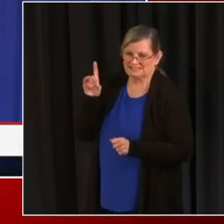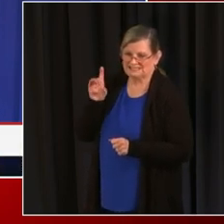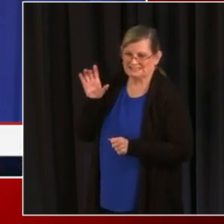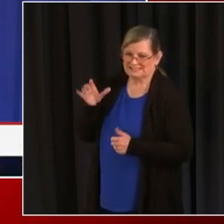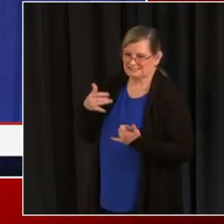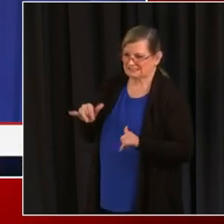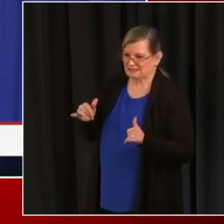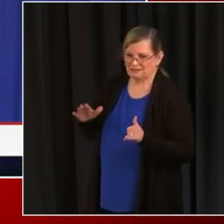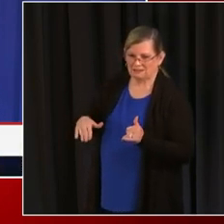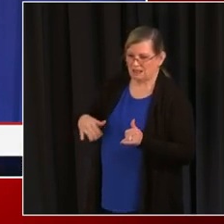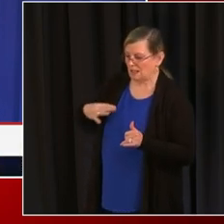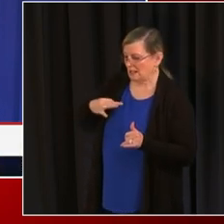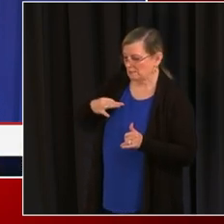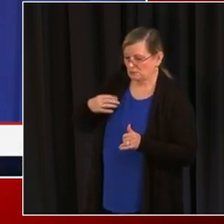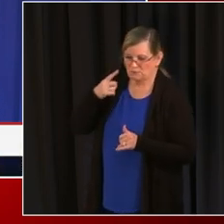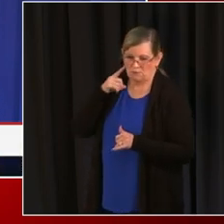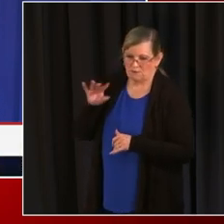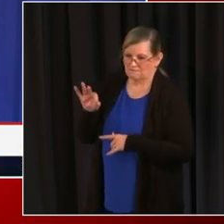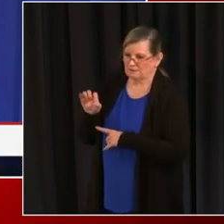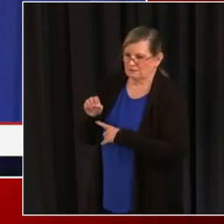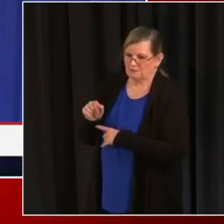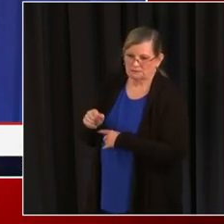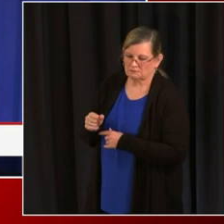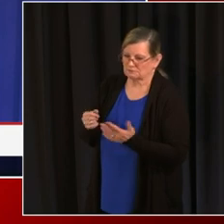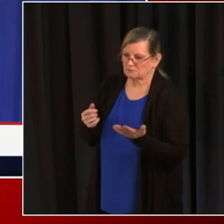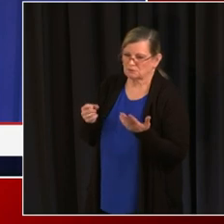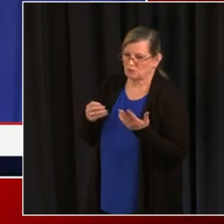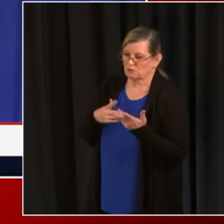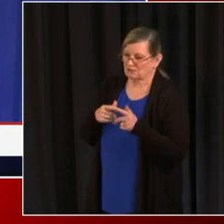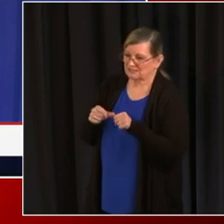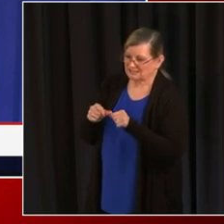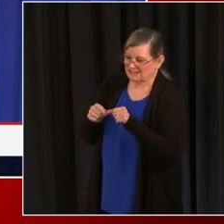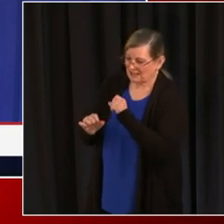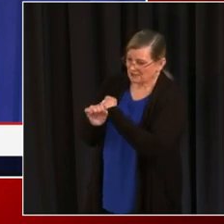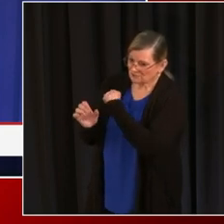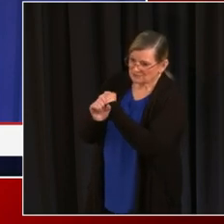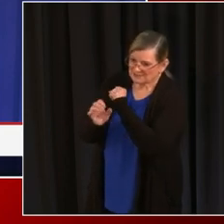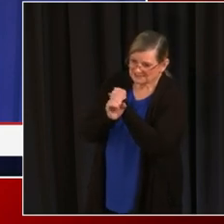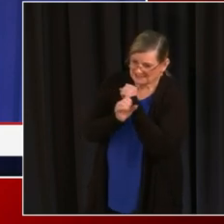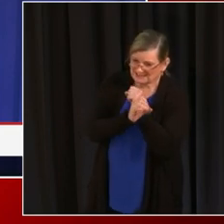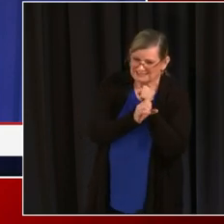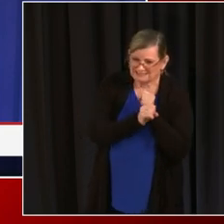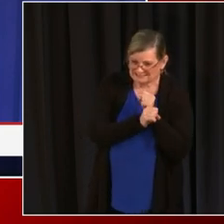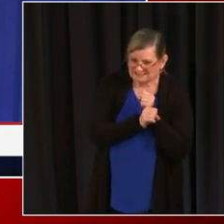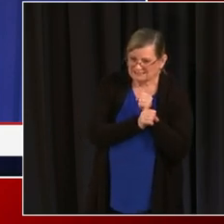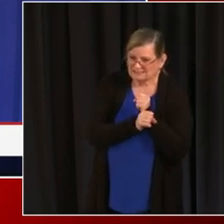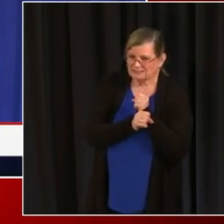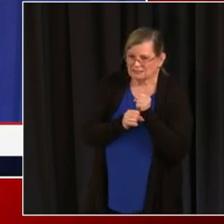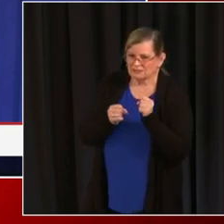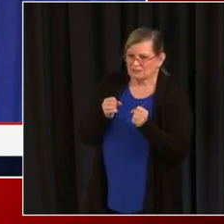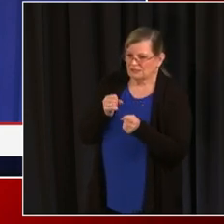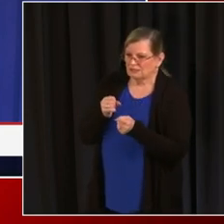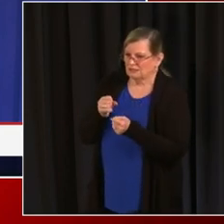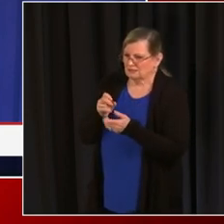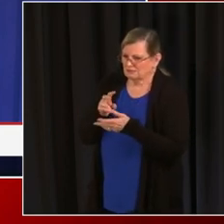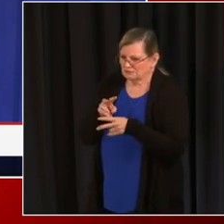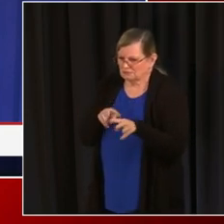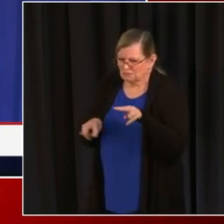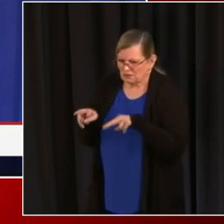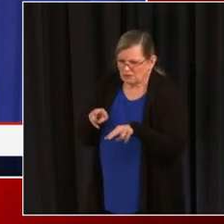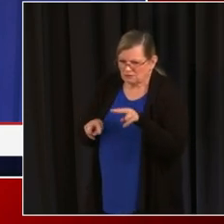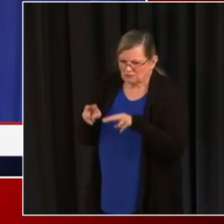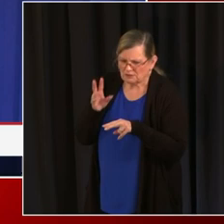is still not eligible for that program, but we will continue to advocate in our bi-weekly calls with